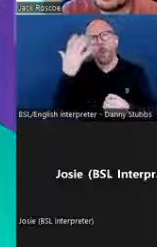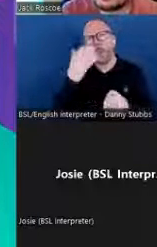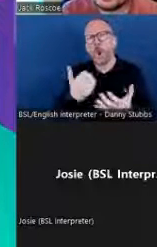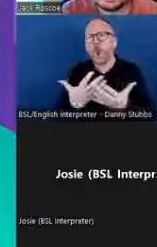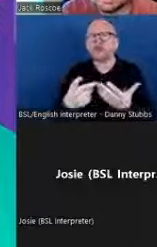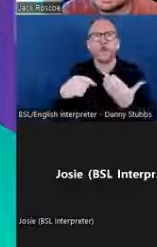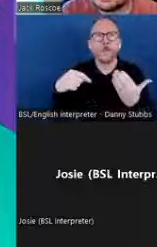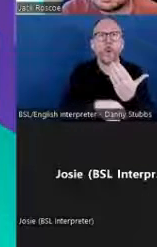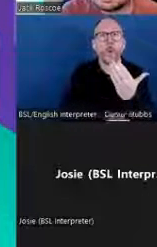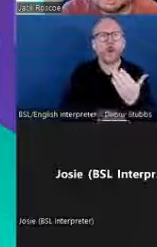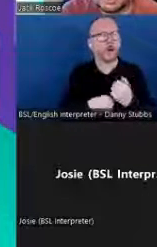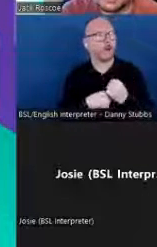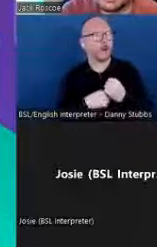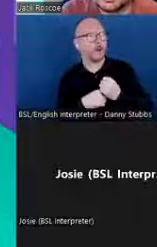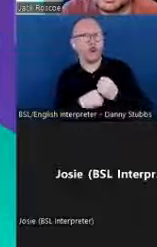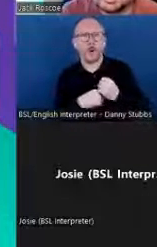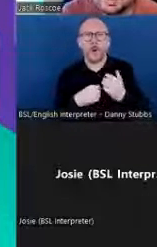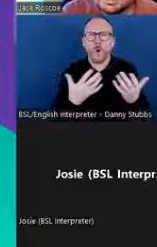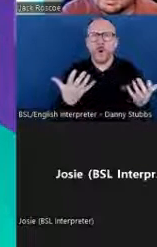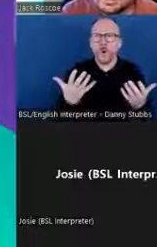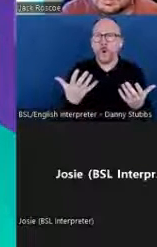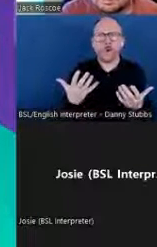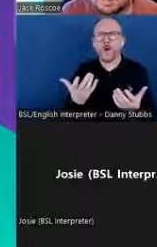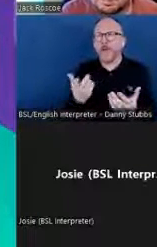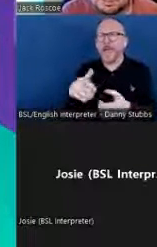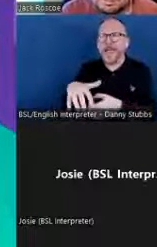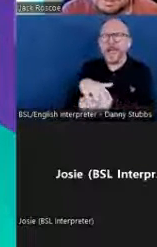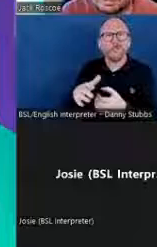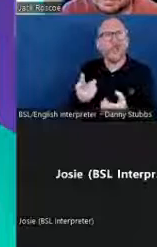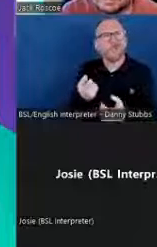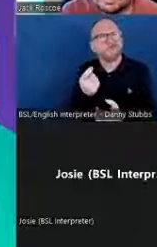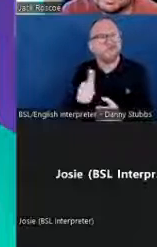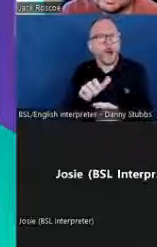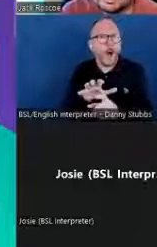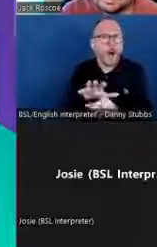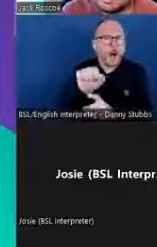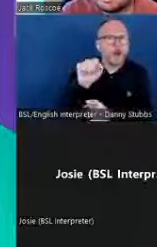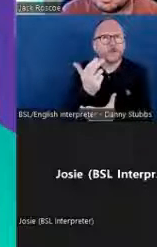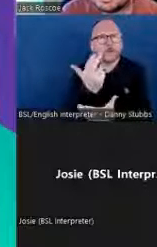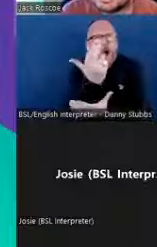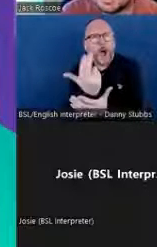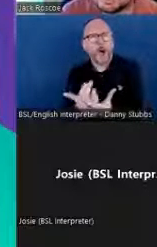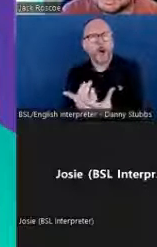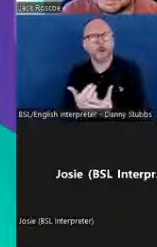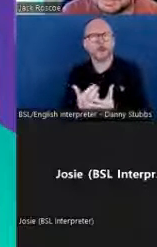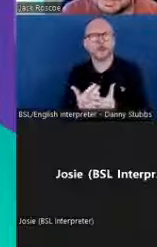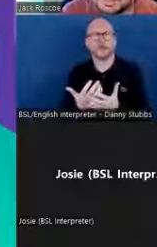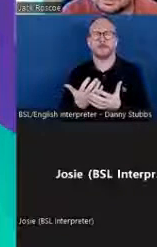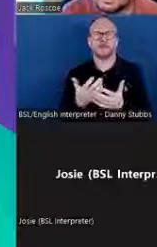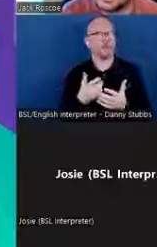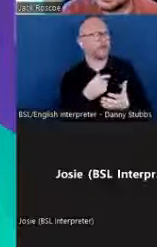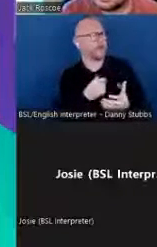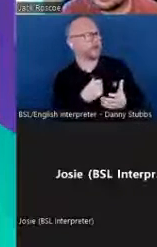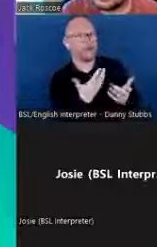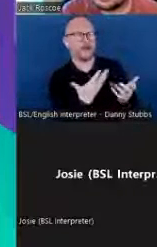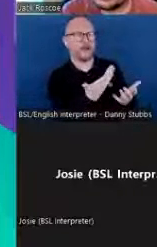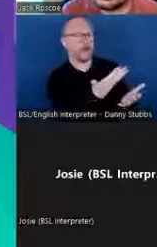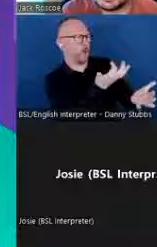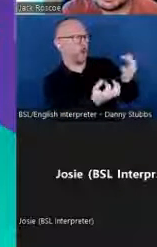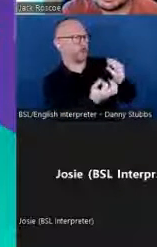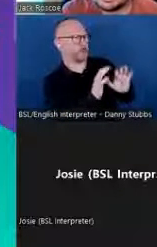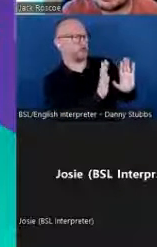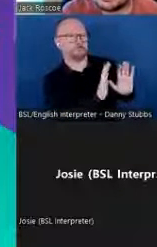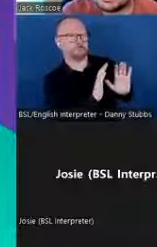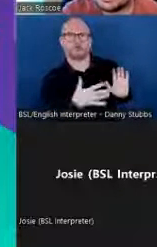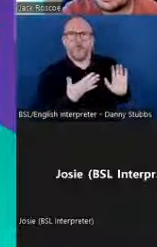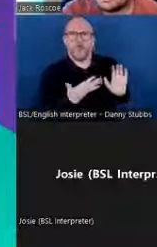areas where people don't do as much art and culture. And so that might be a barrier to people wanting to help with data collection. or